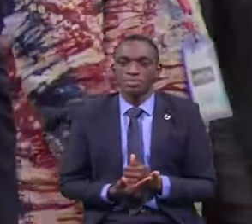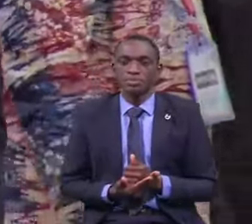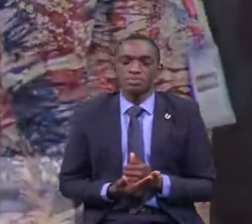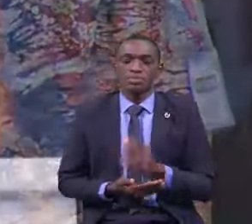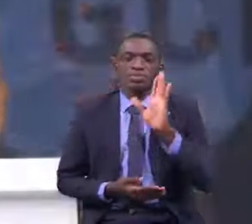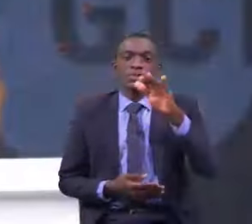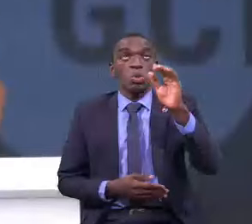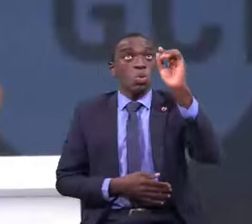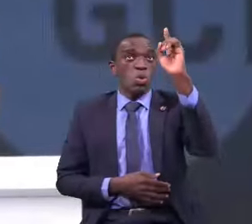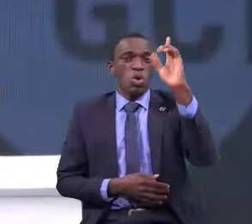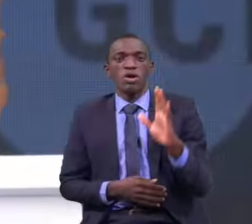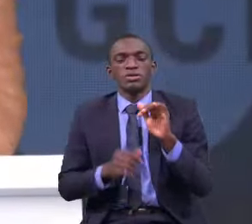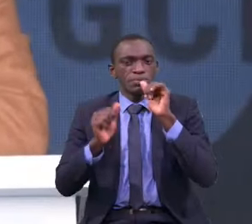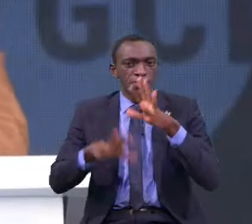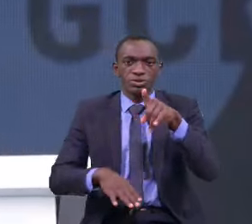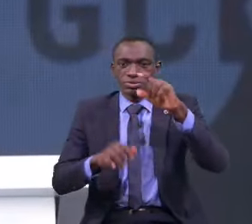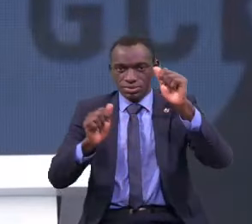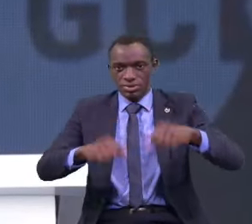God bless you. You can sit down.